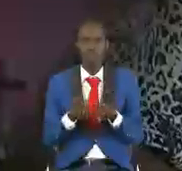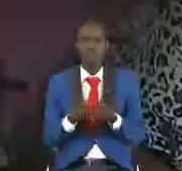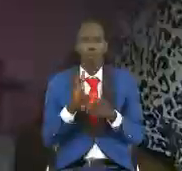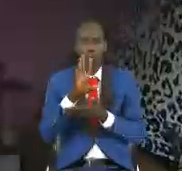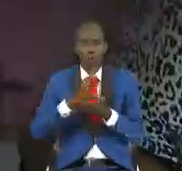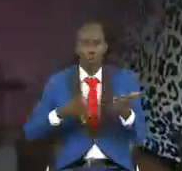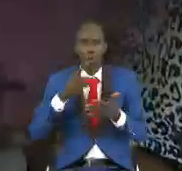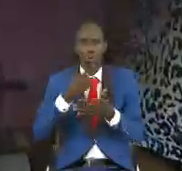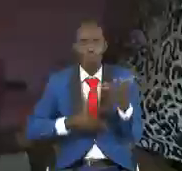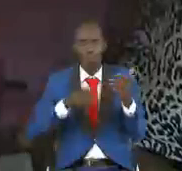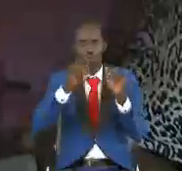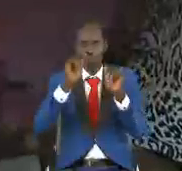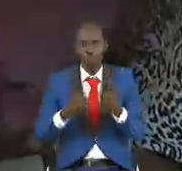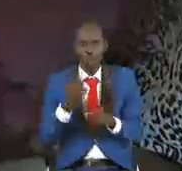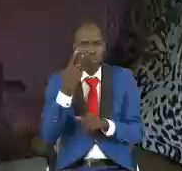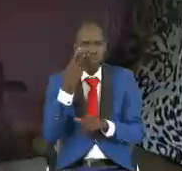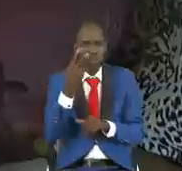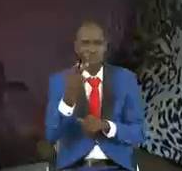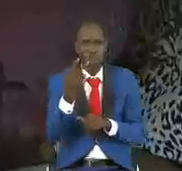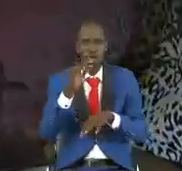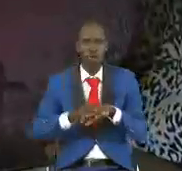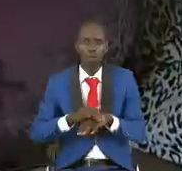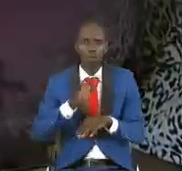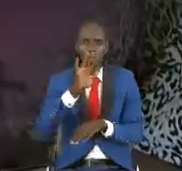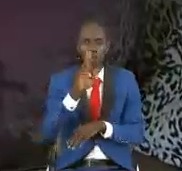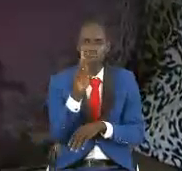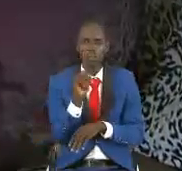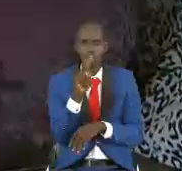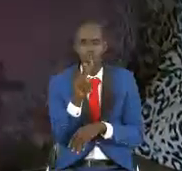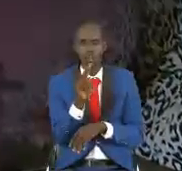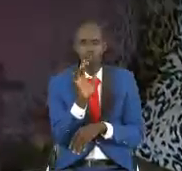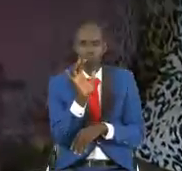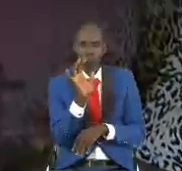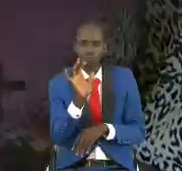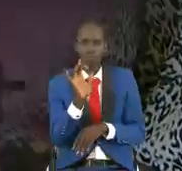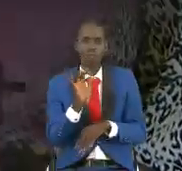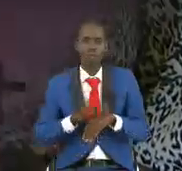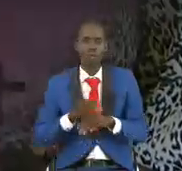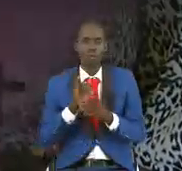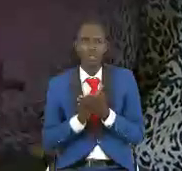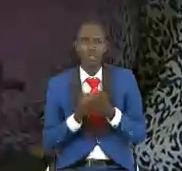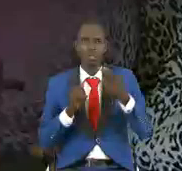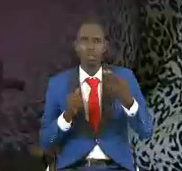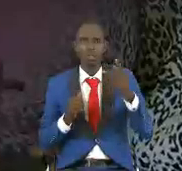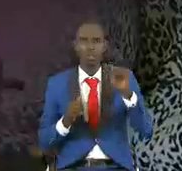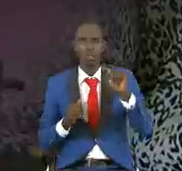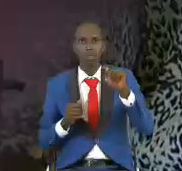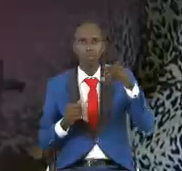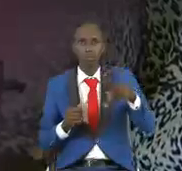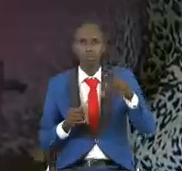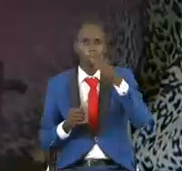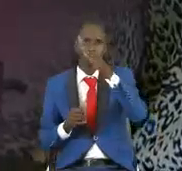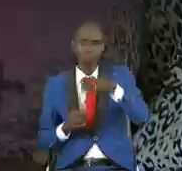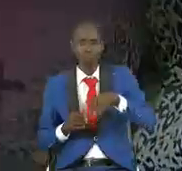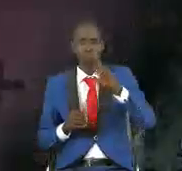Just click on that link. It will take you to a page where you can fill in all